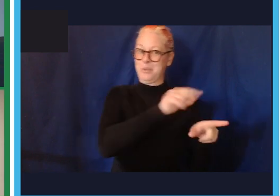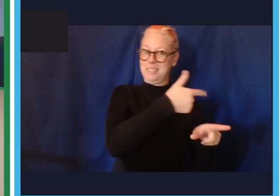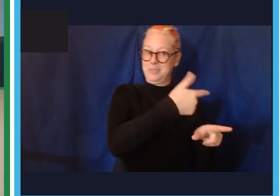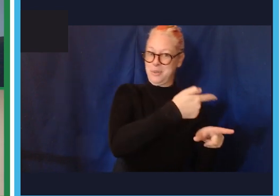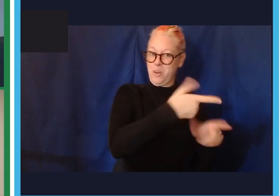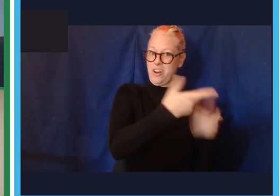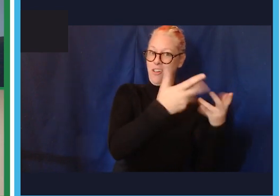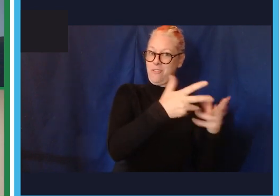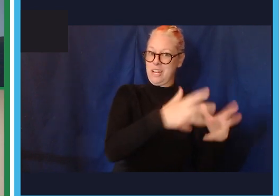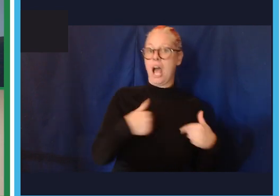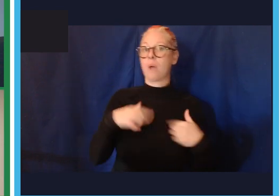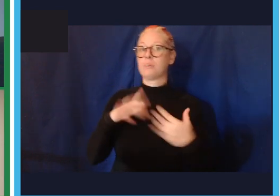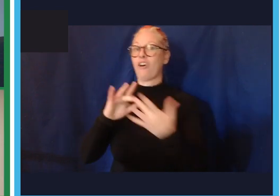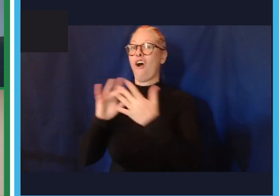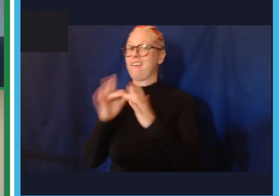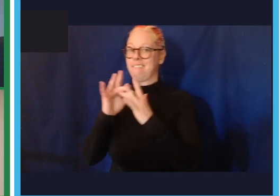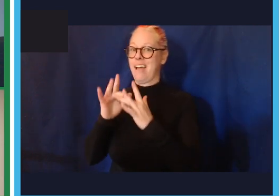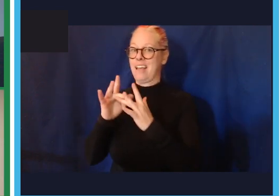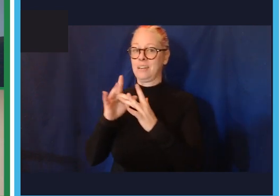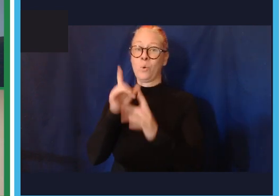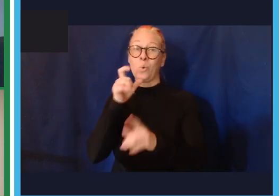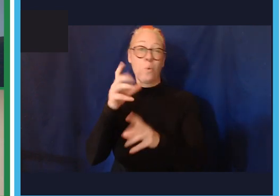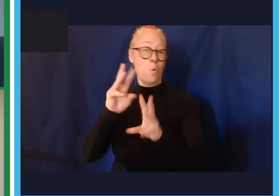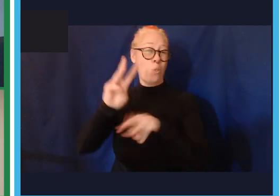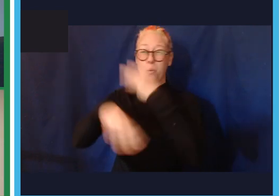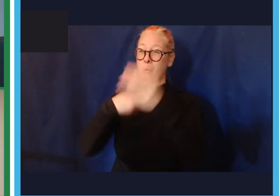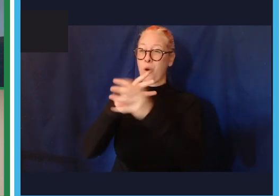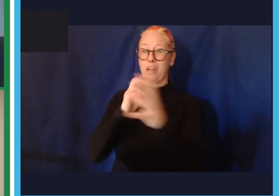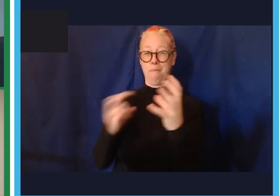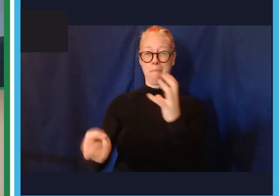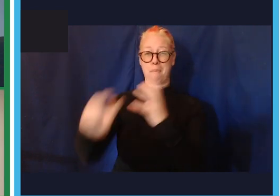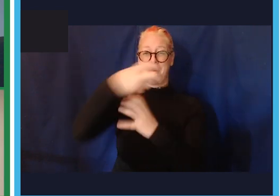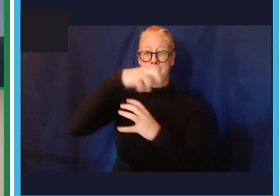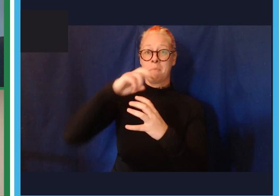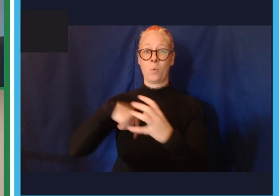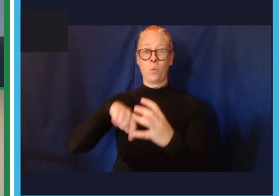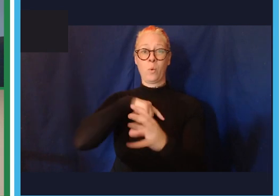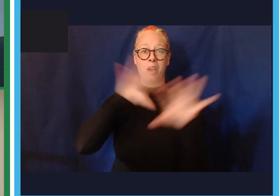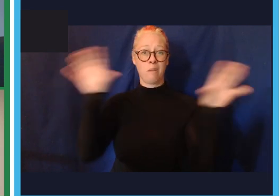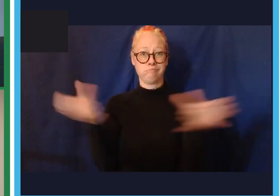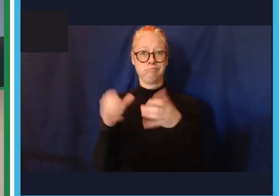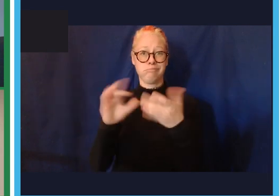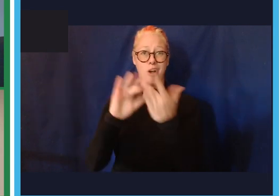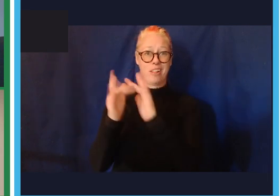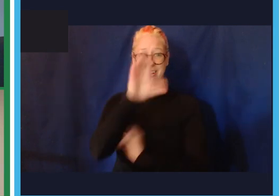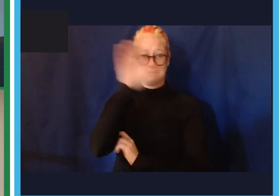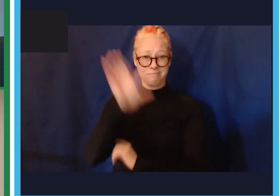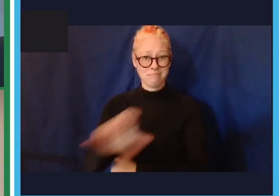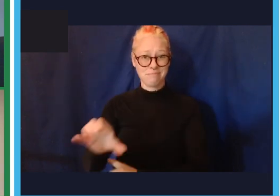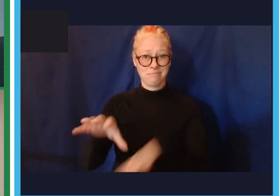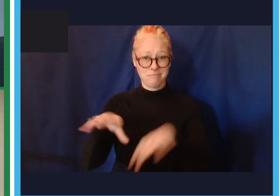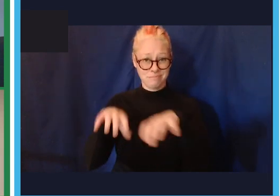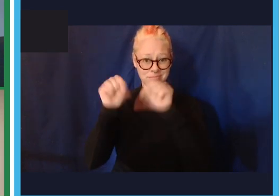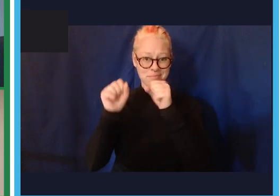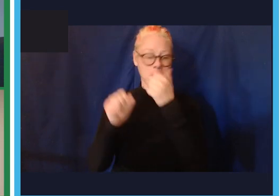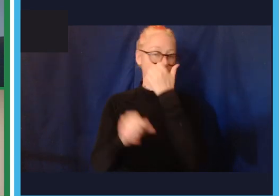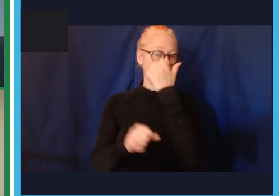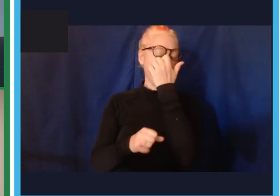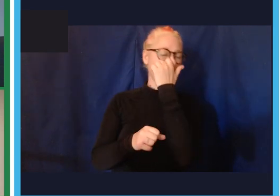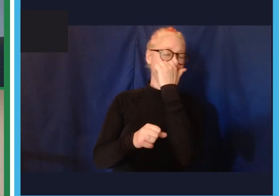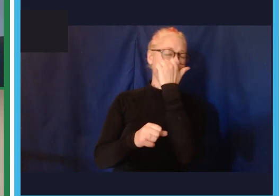maybe they changed it or maybe it was something different, but I guess I did the virtual entertainment lab, not necessarily a specific filmmaker's